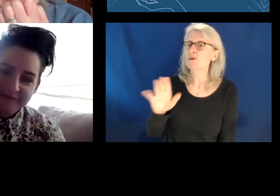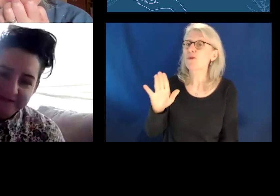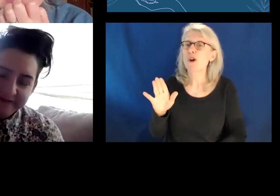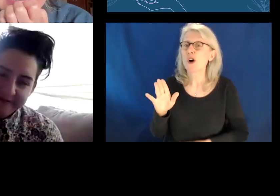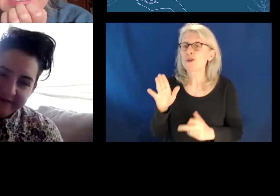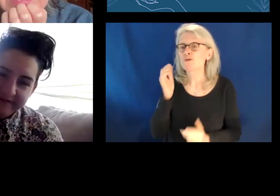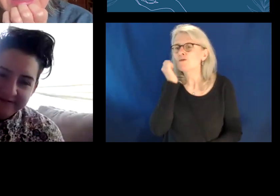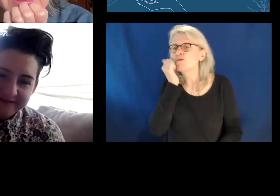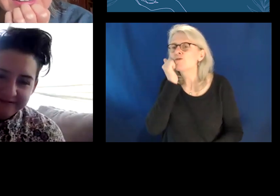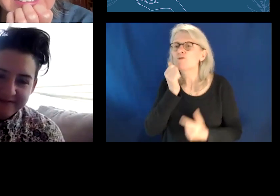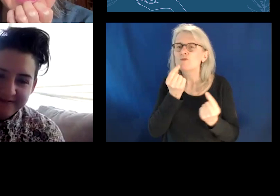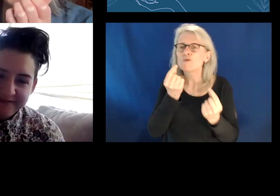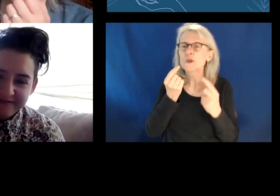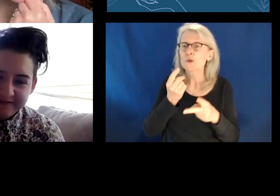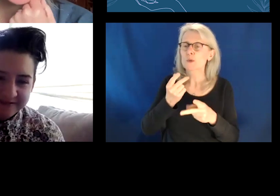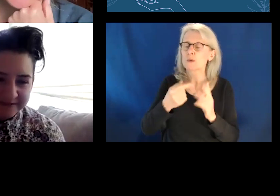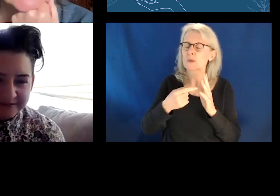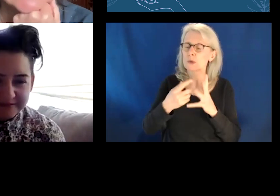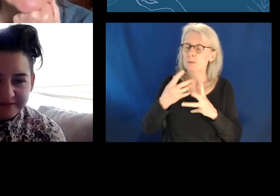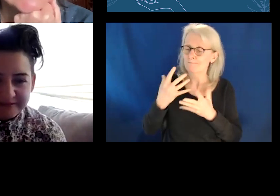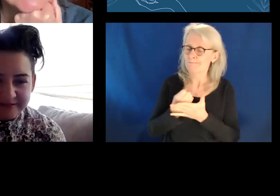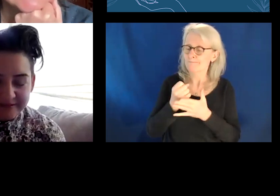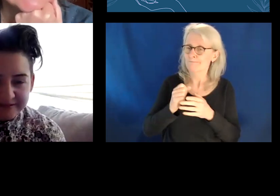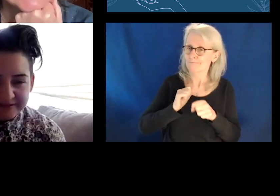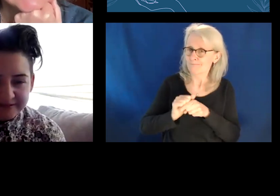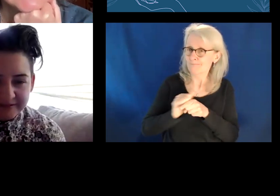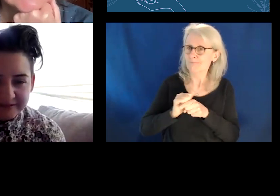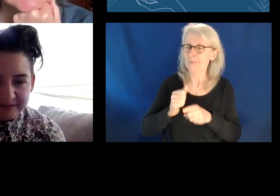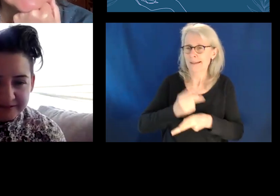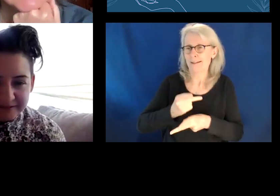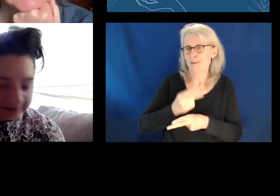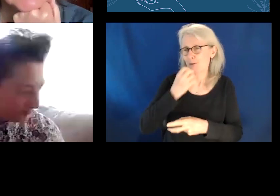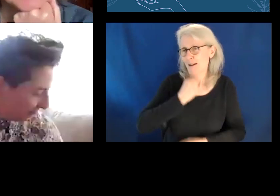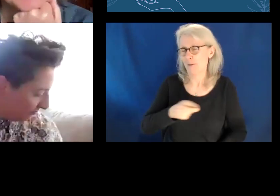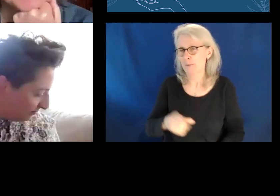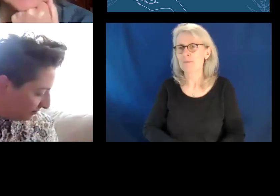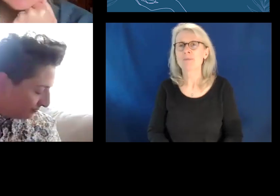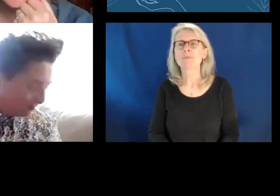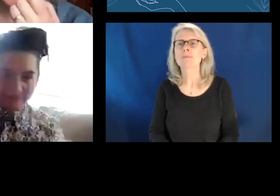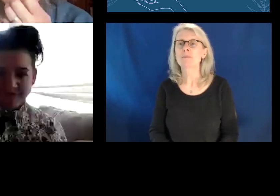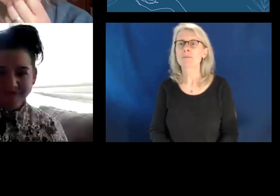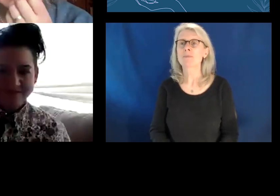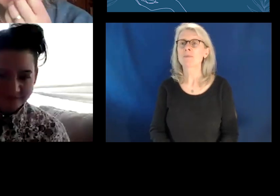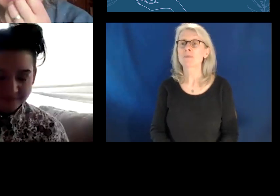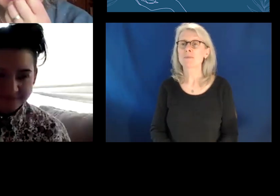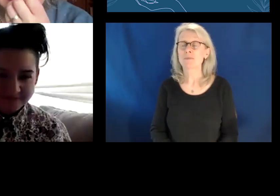or practices of care inside of your own process. Yes.